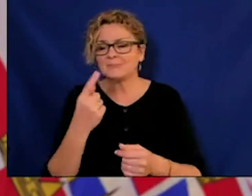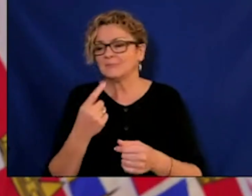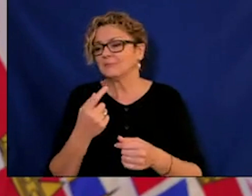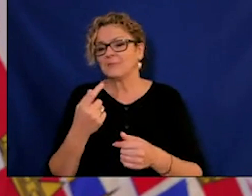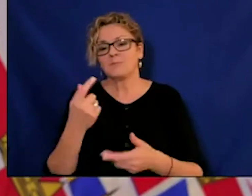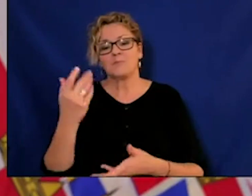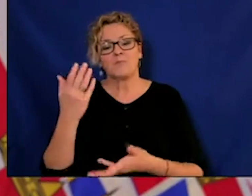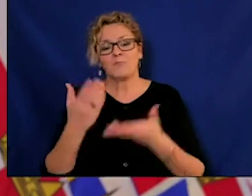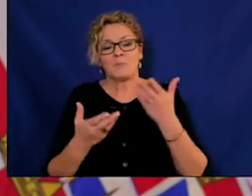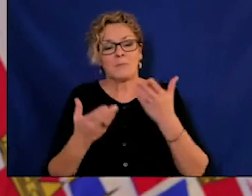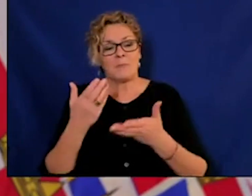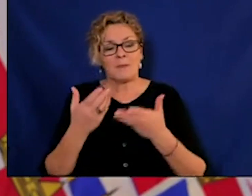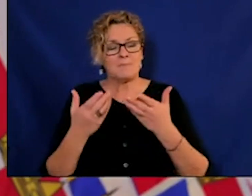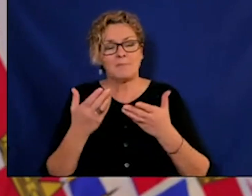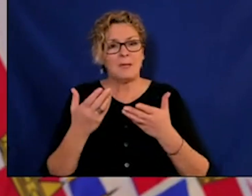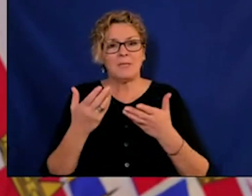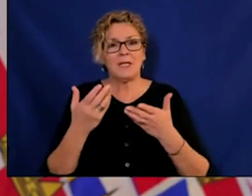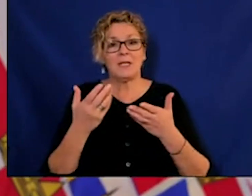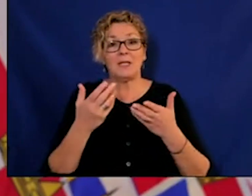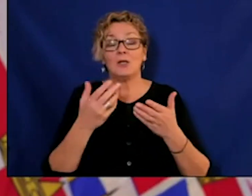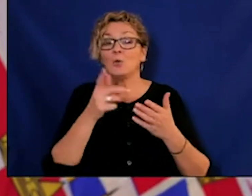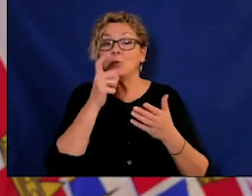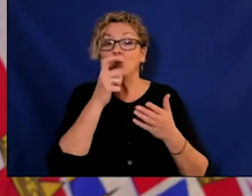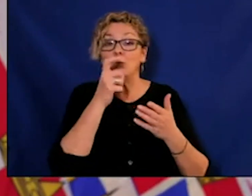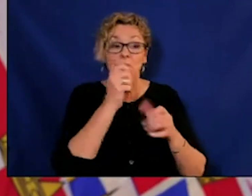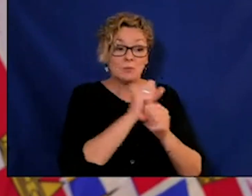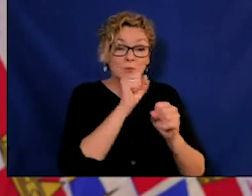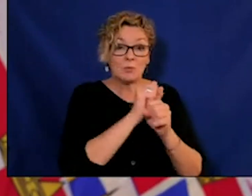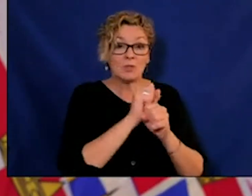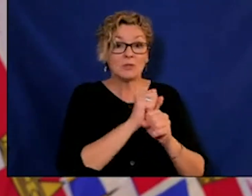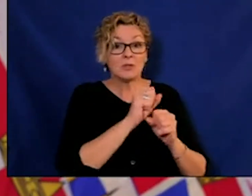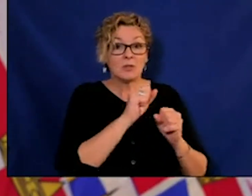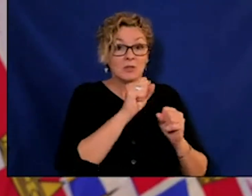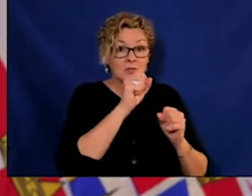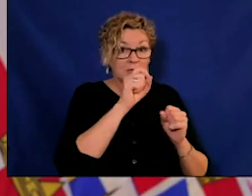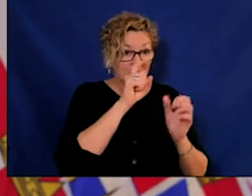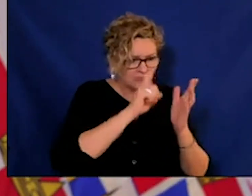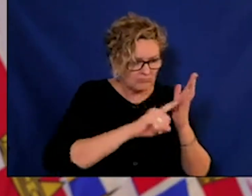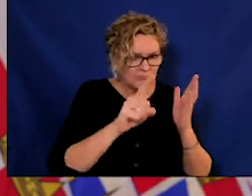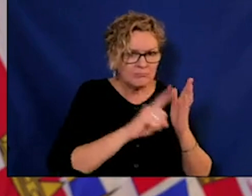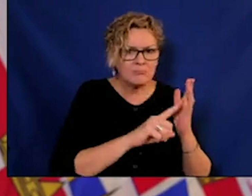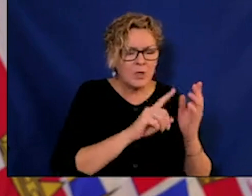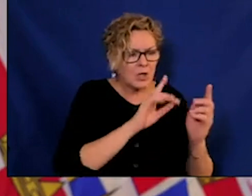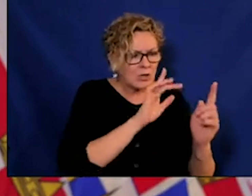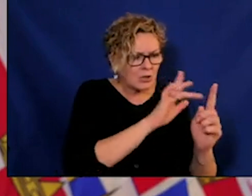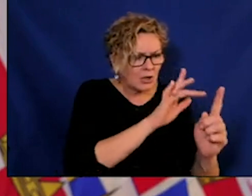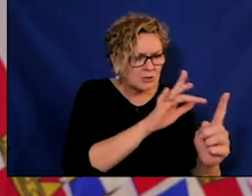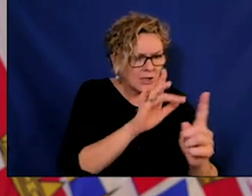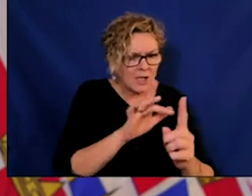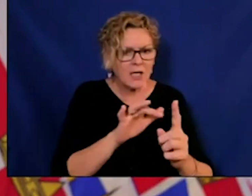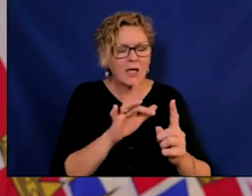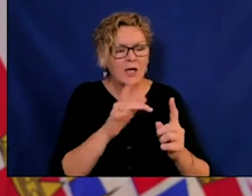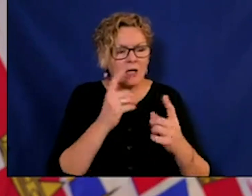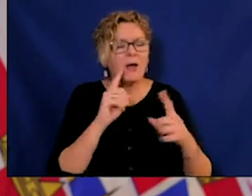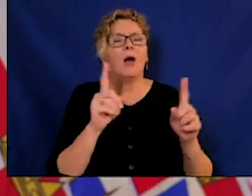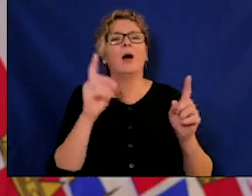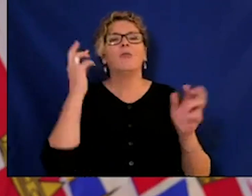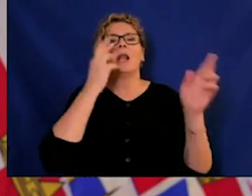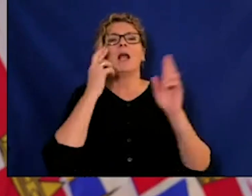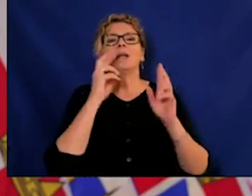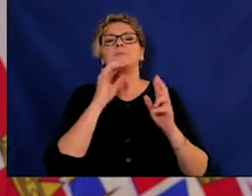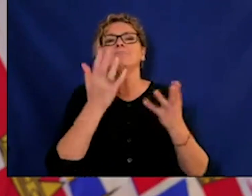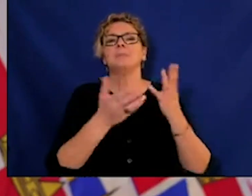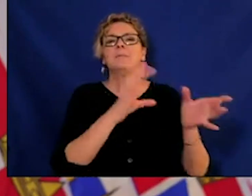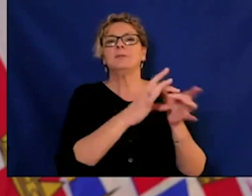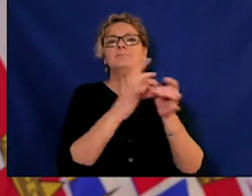we recognize that they're in a school situation. So it is not always possible, and